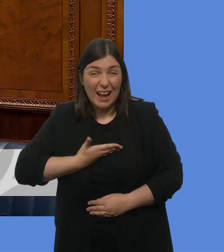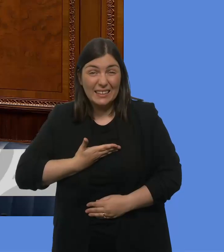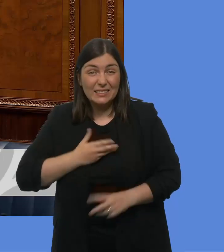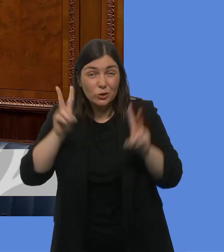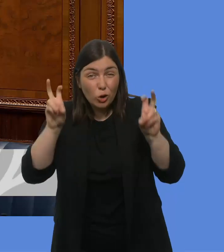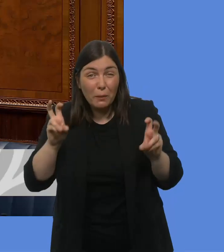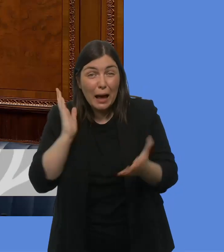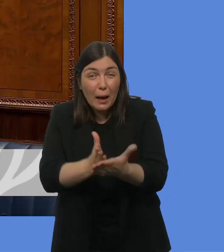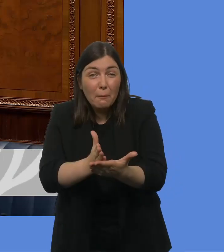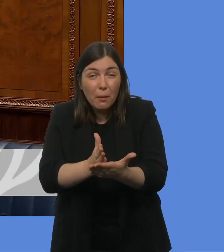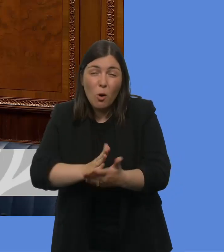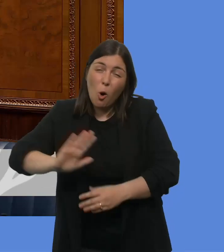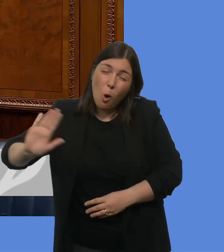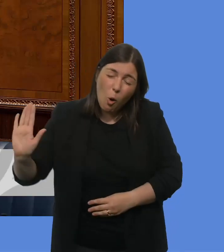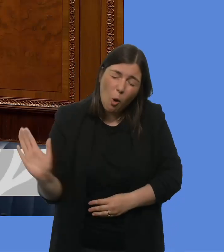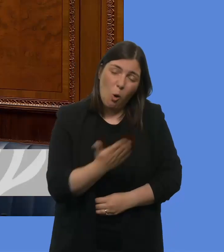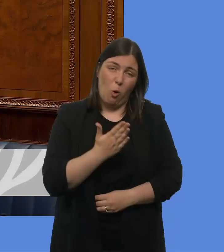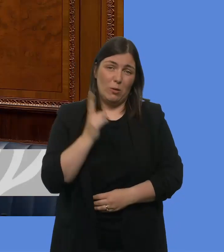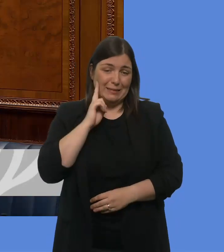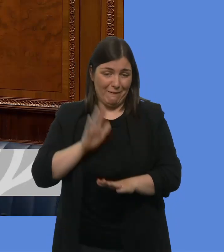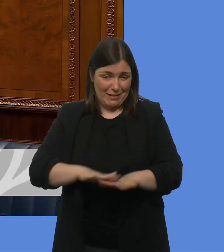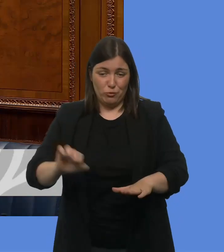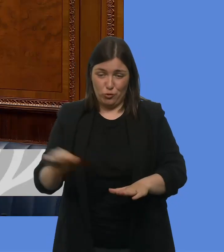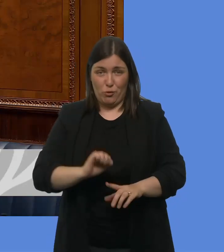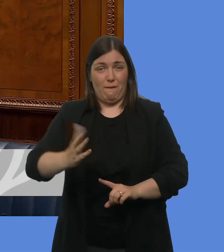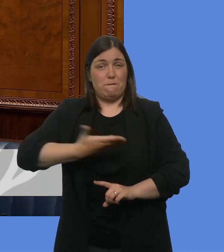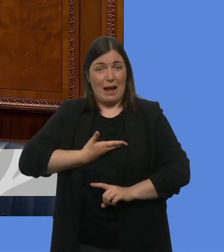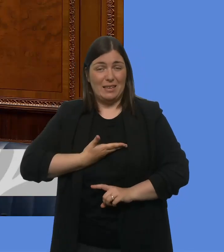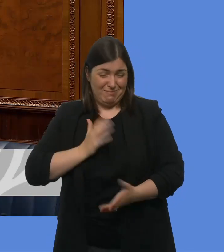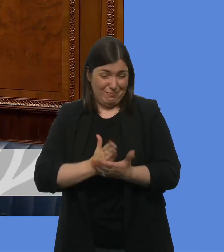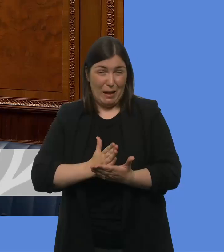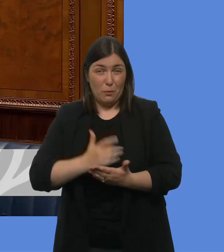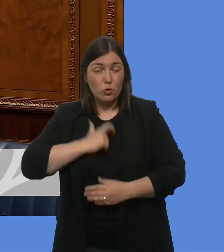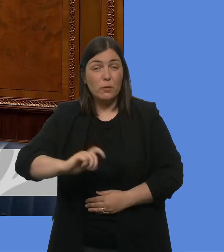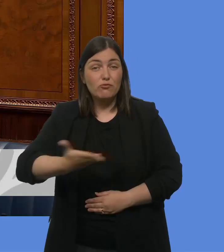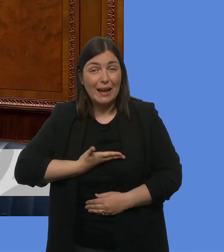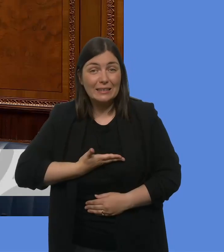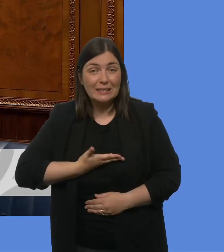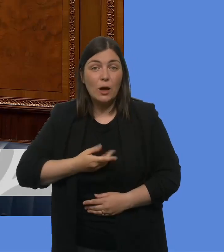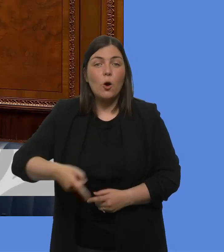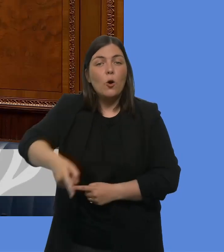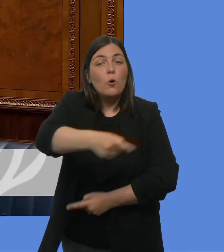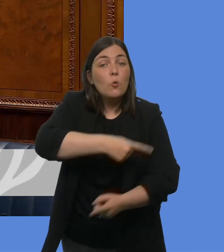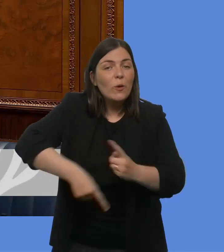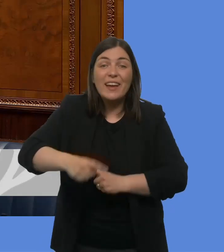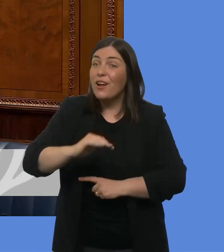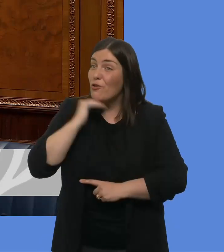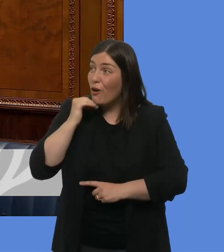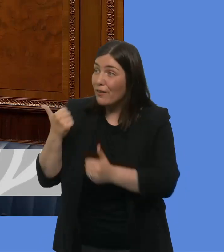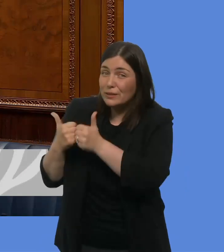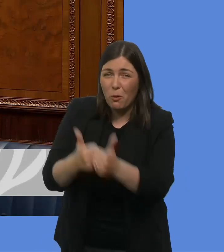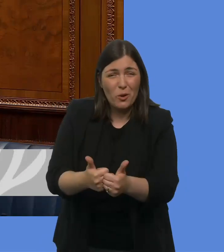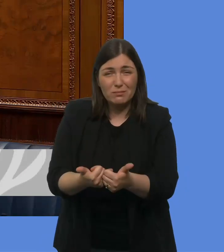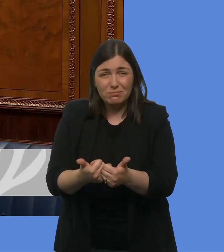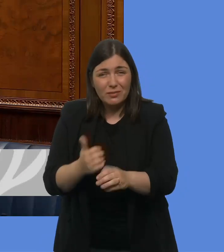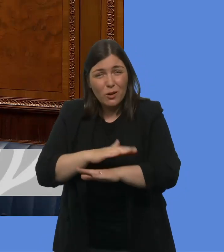and without guaranteed access to such professional support, it is one which we are failing on. Through